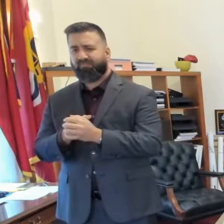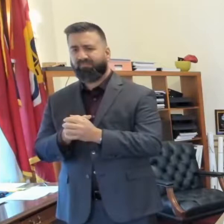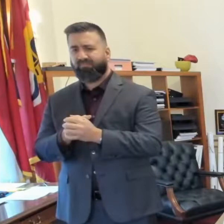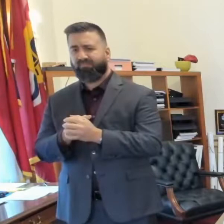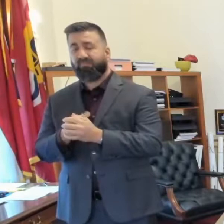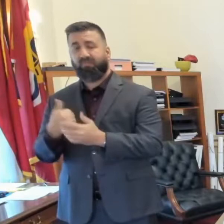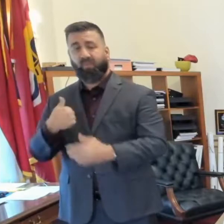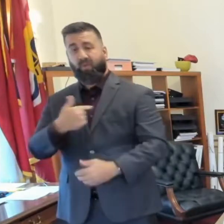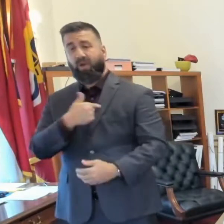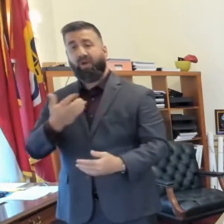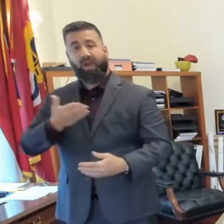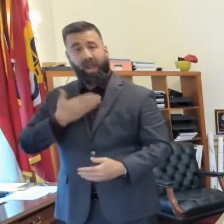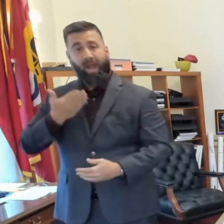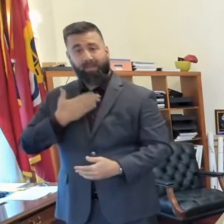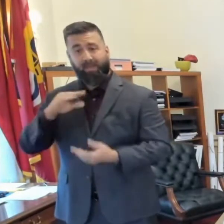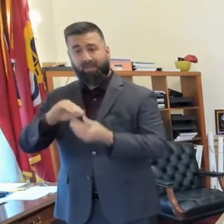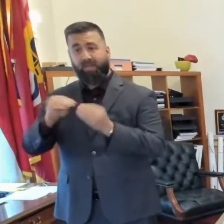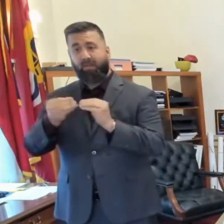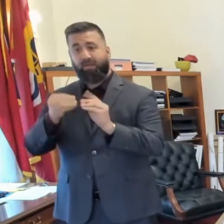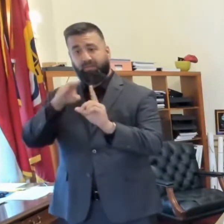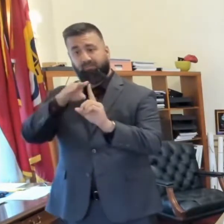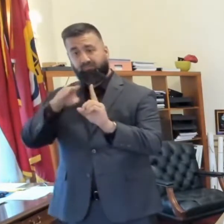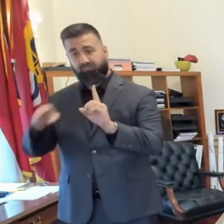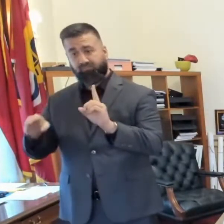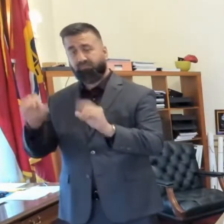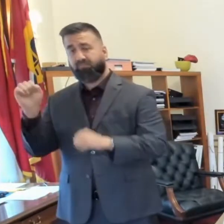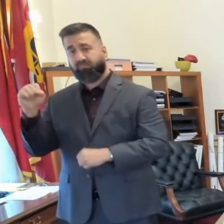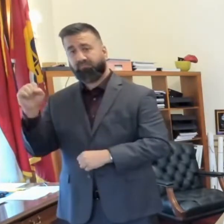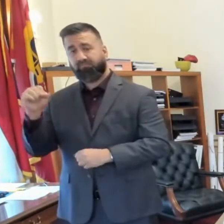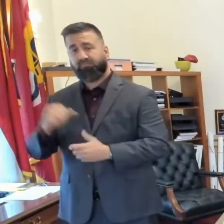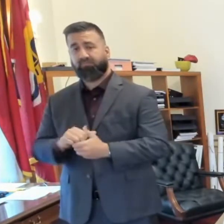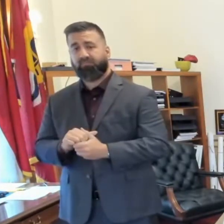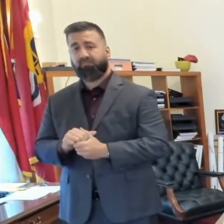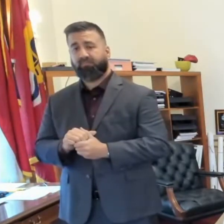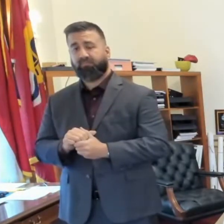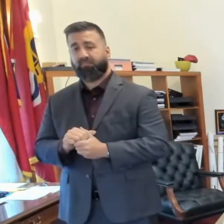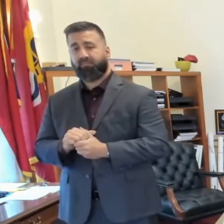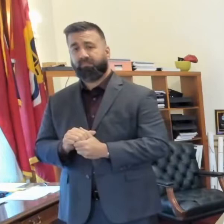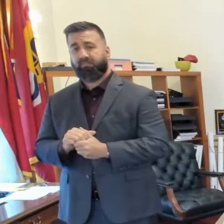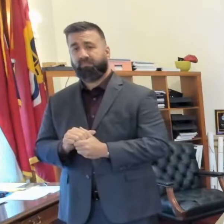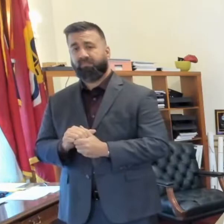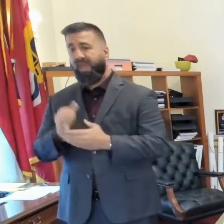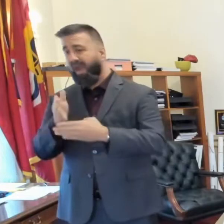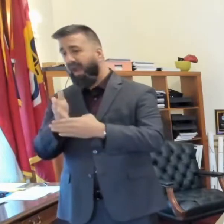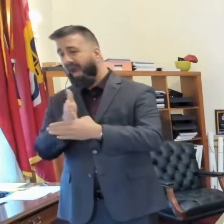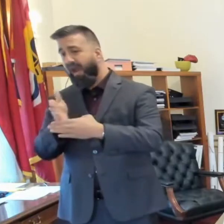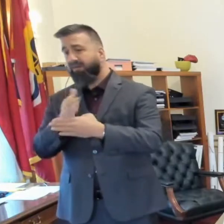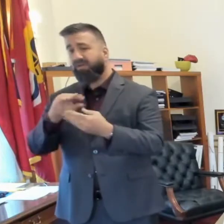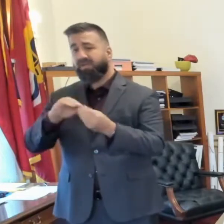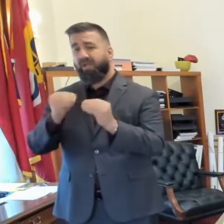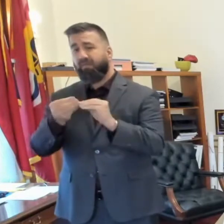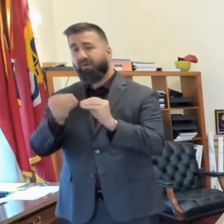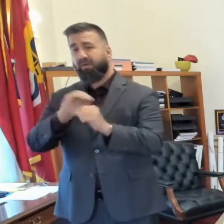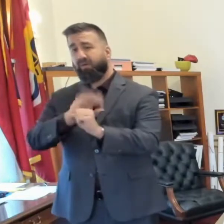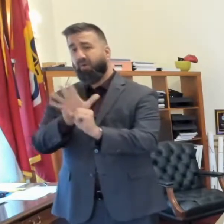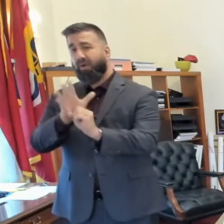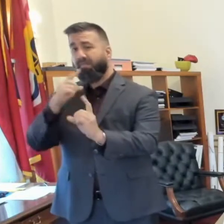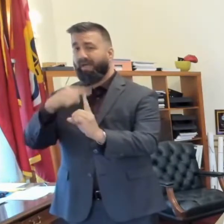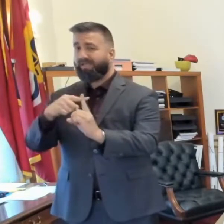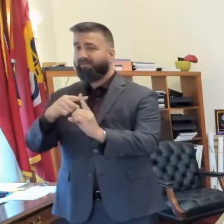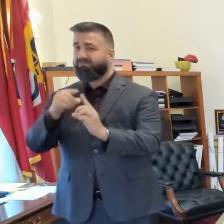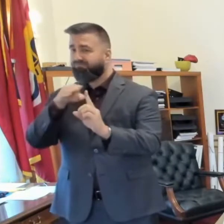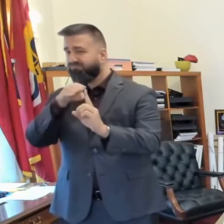we're happy that these numbers are declining, and the average number of cases is down, but it